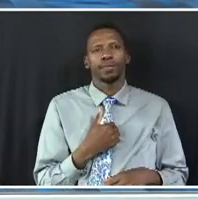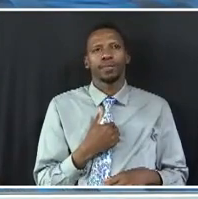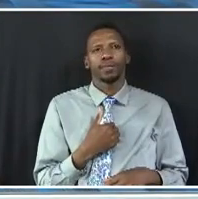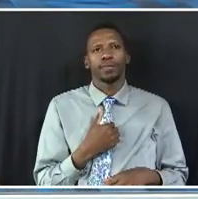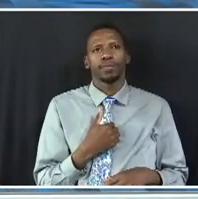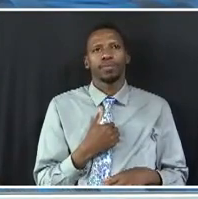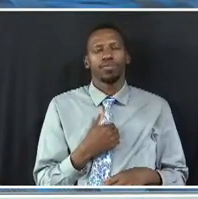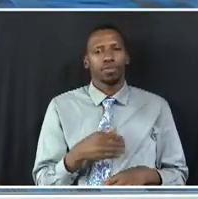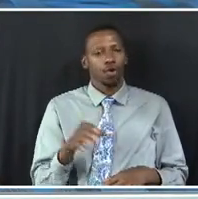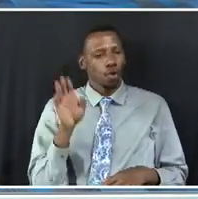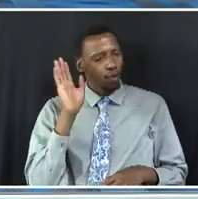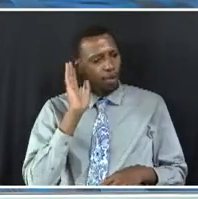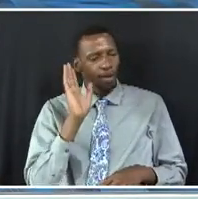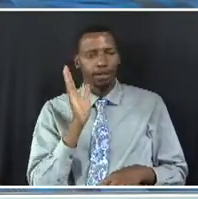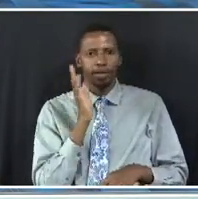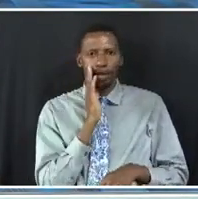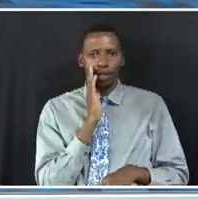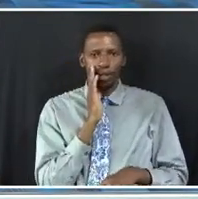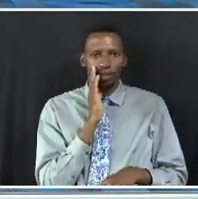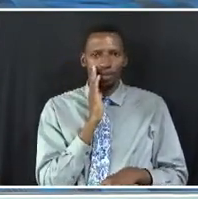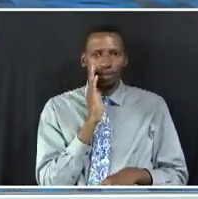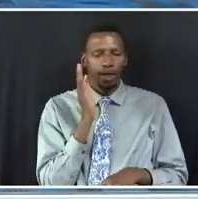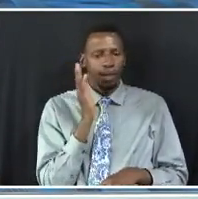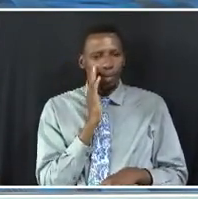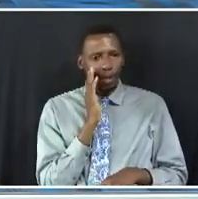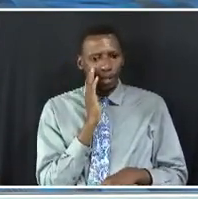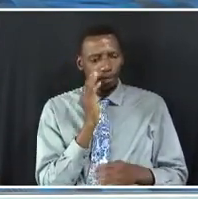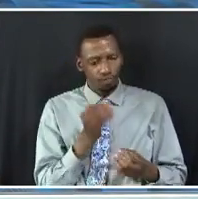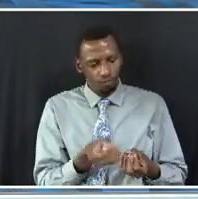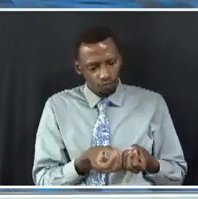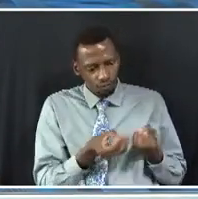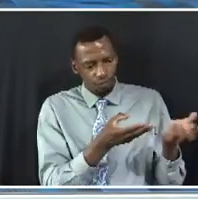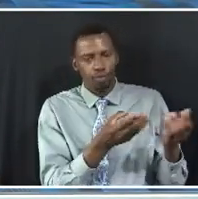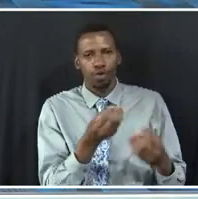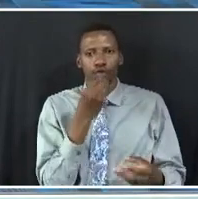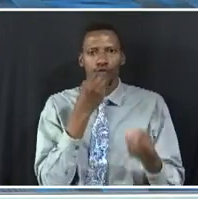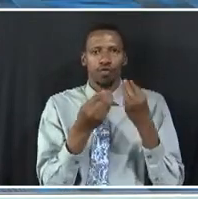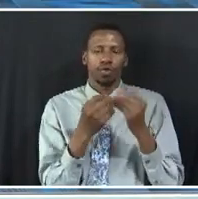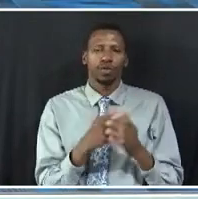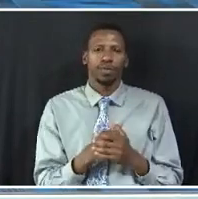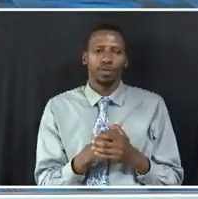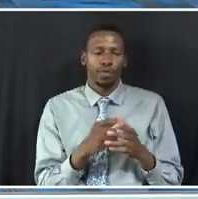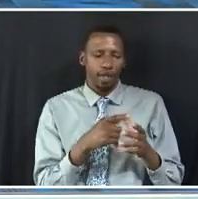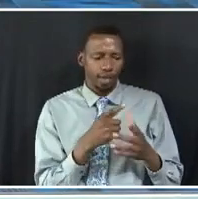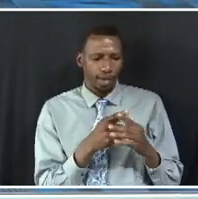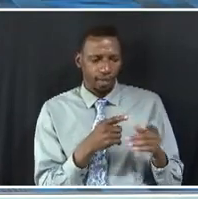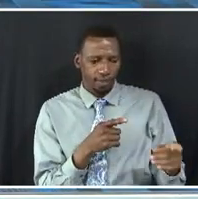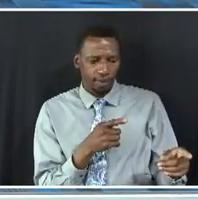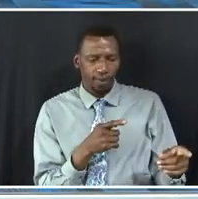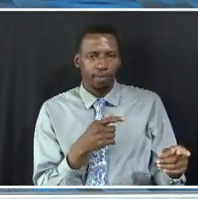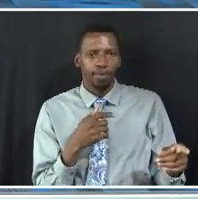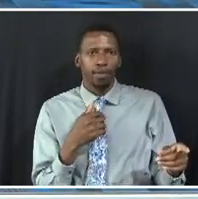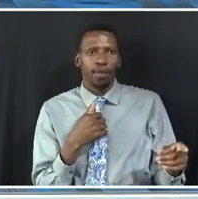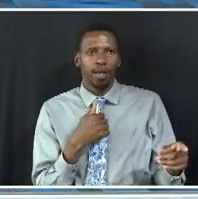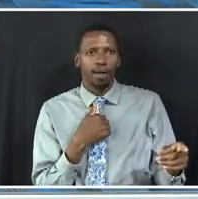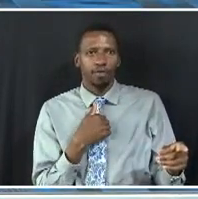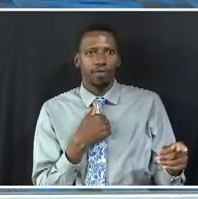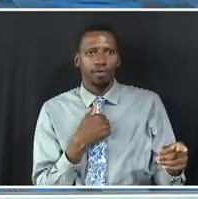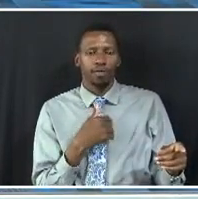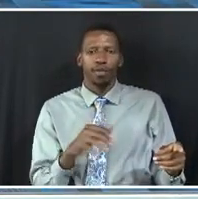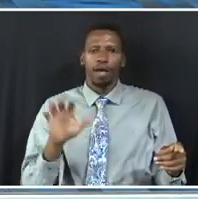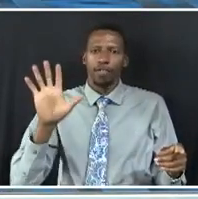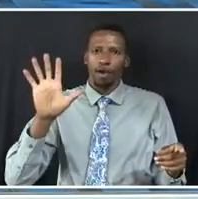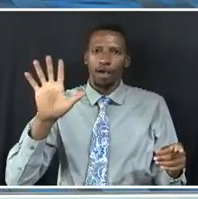He obeys his mother. The mother provides him with food. And so he has